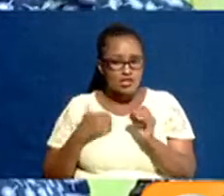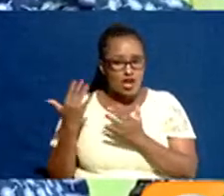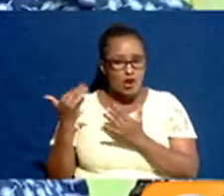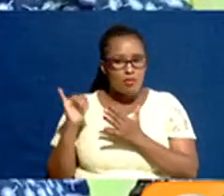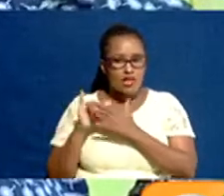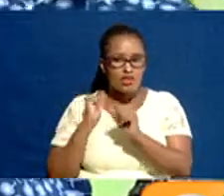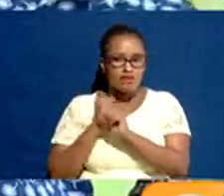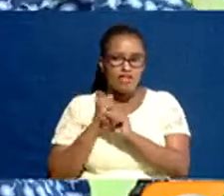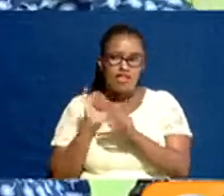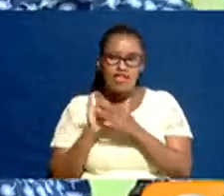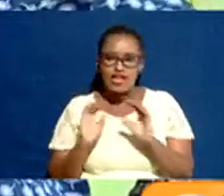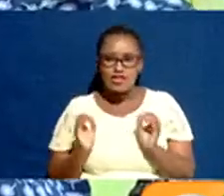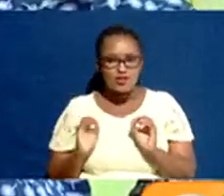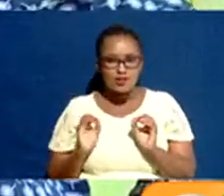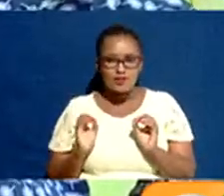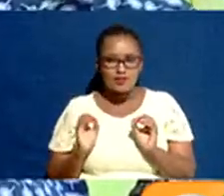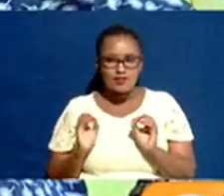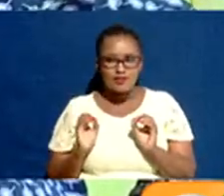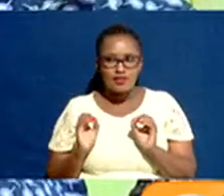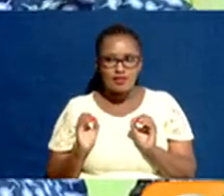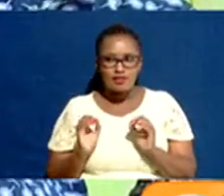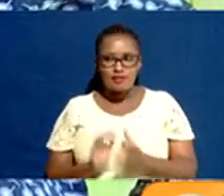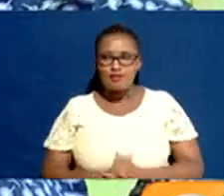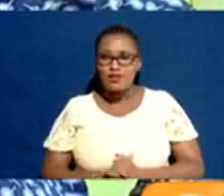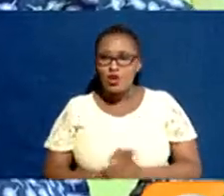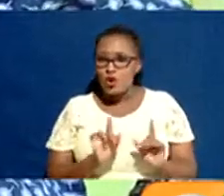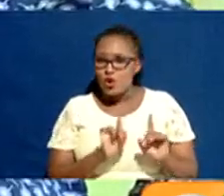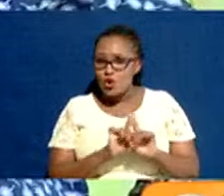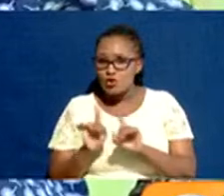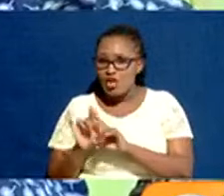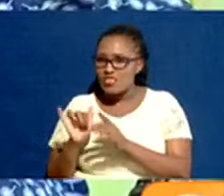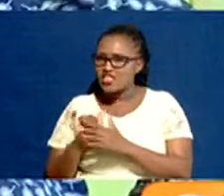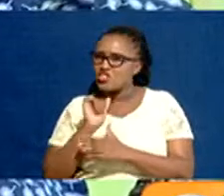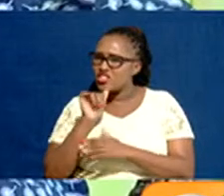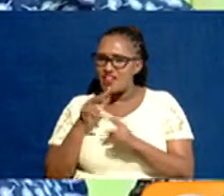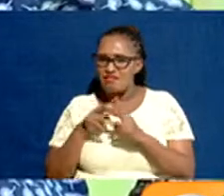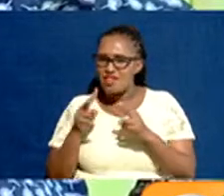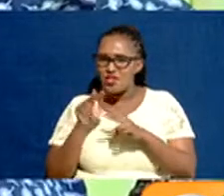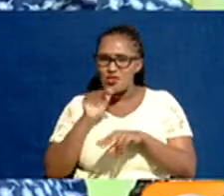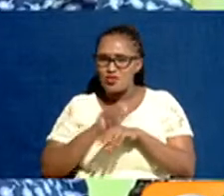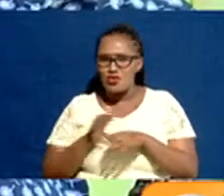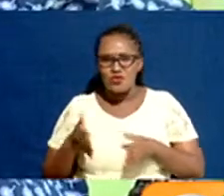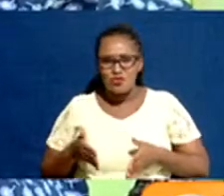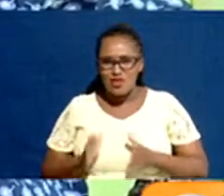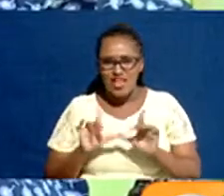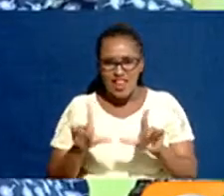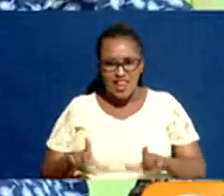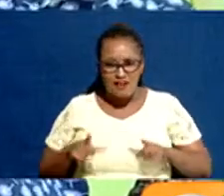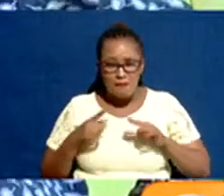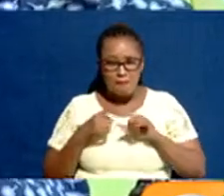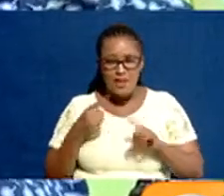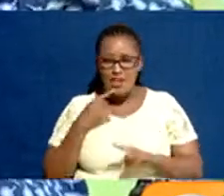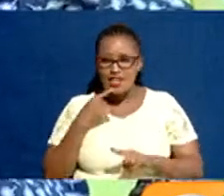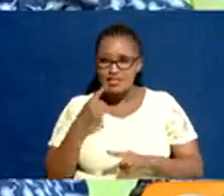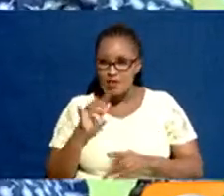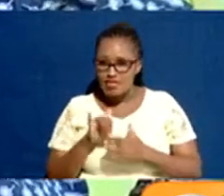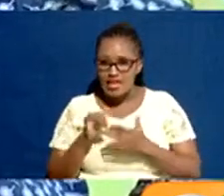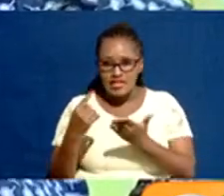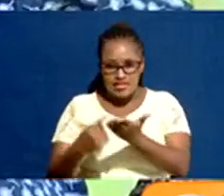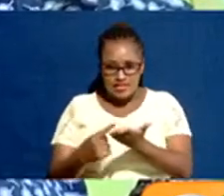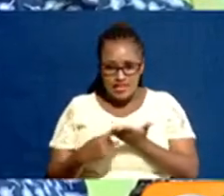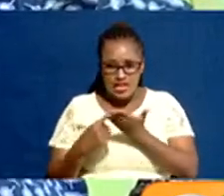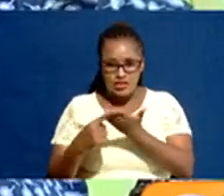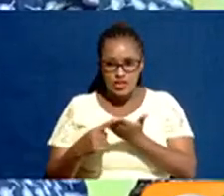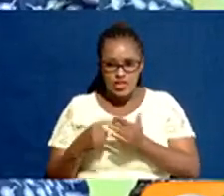not be able to get there. I was in South Africa in December, and it's not a very decent way of life. Okay. But I am saying that discussion is going